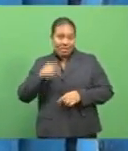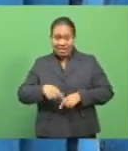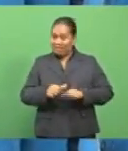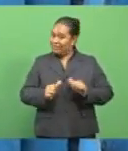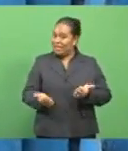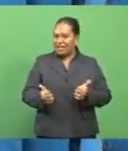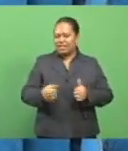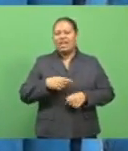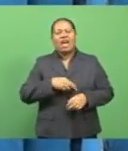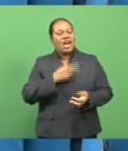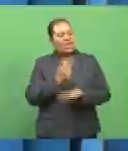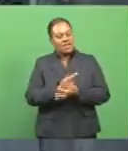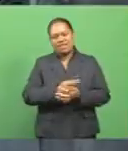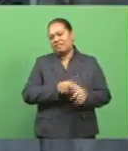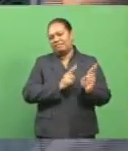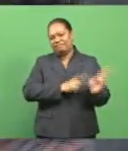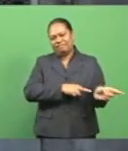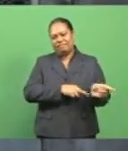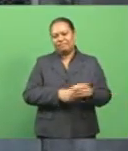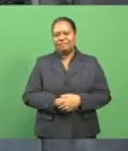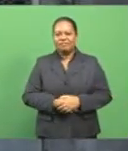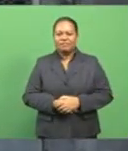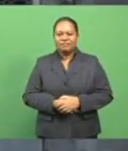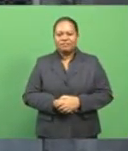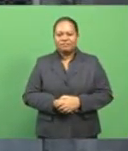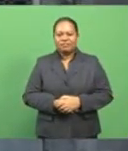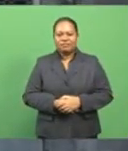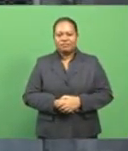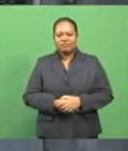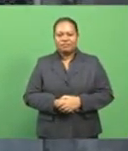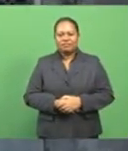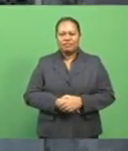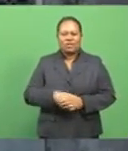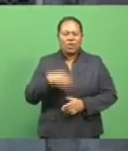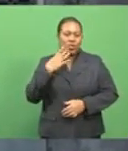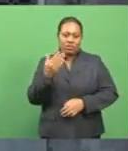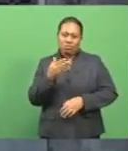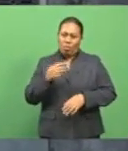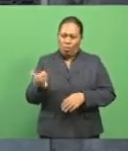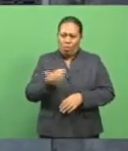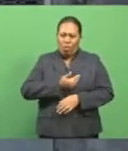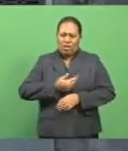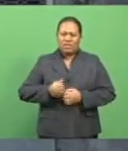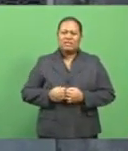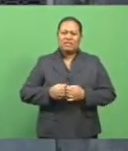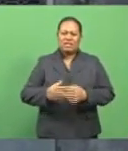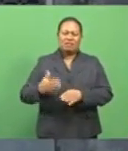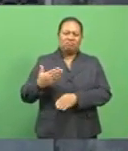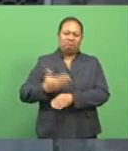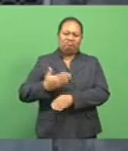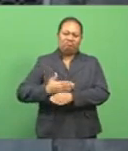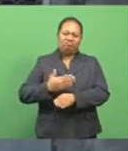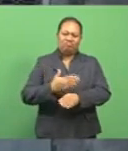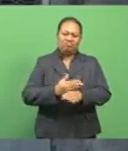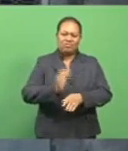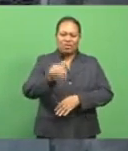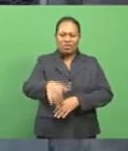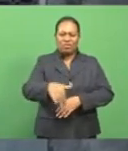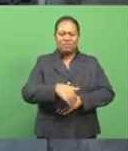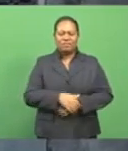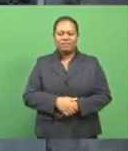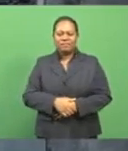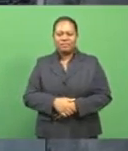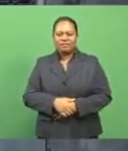really need rest. It's the normal routine. Get up in the morning, do some house chores. If